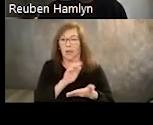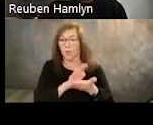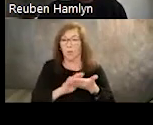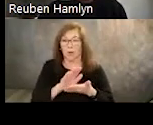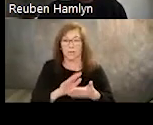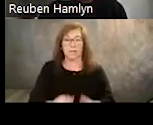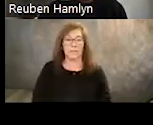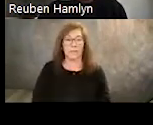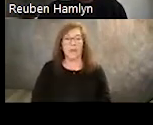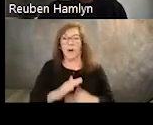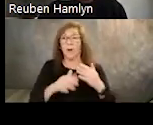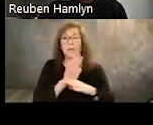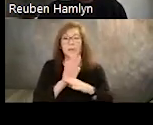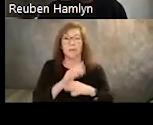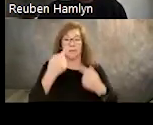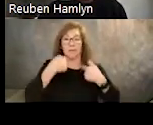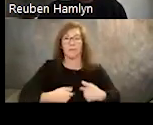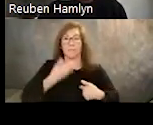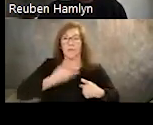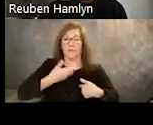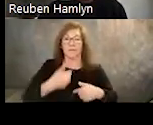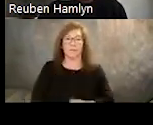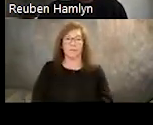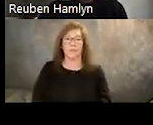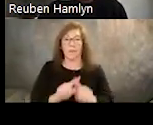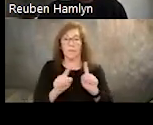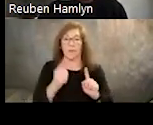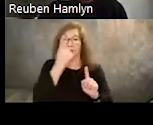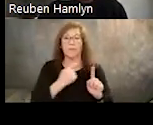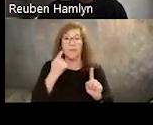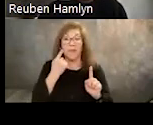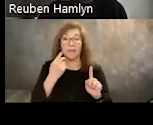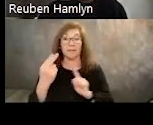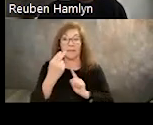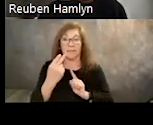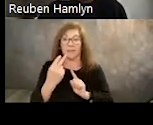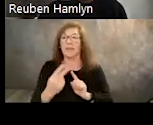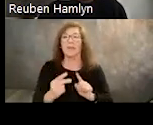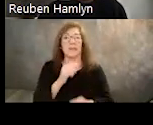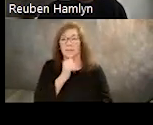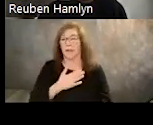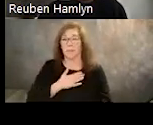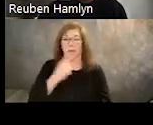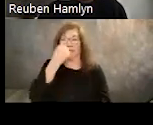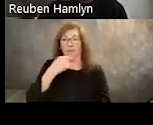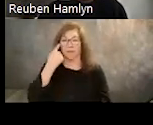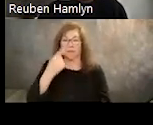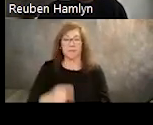All of this footage is of me. But the face you're watching right now isn't actually my face.